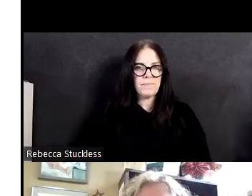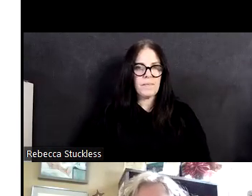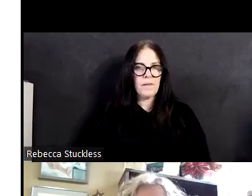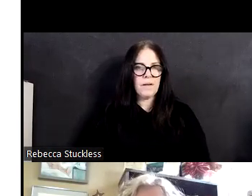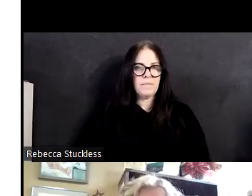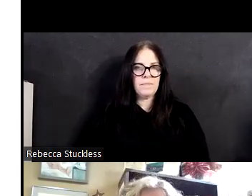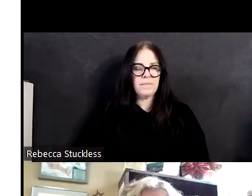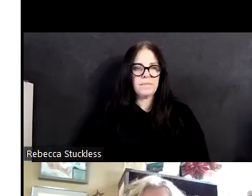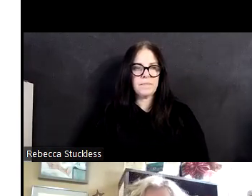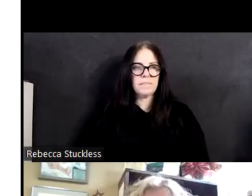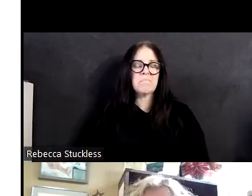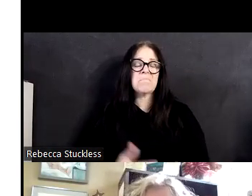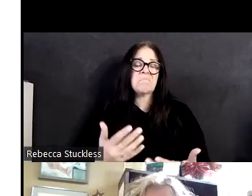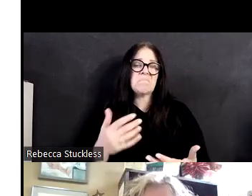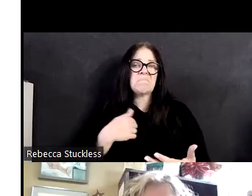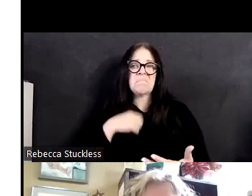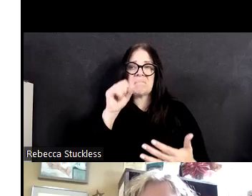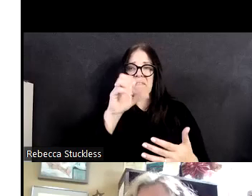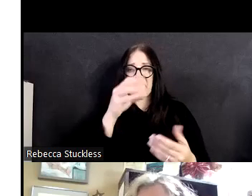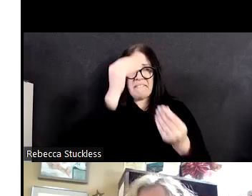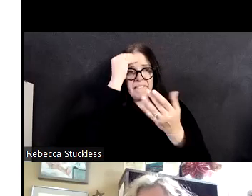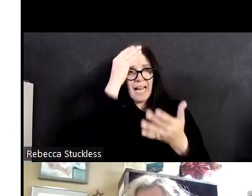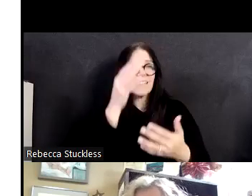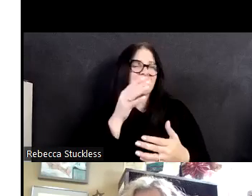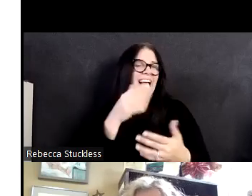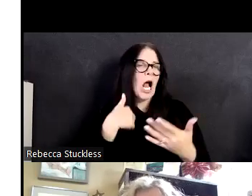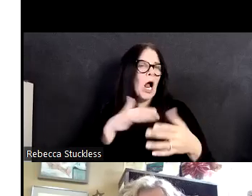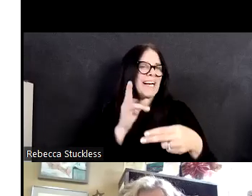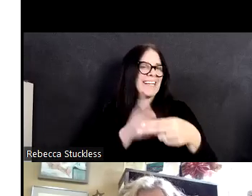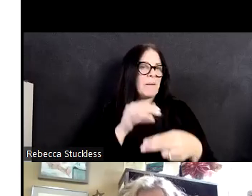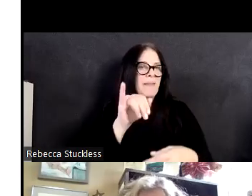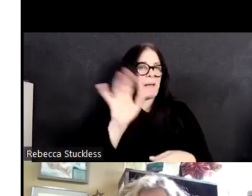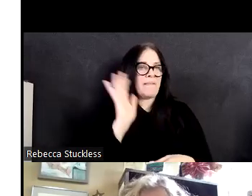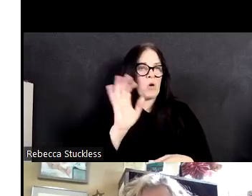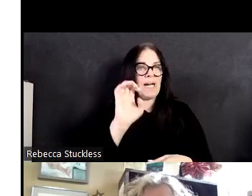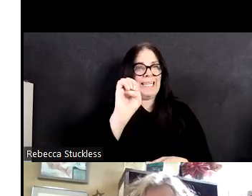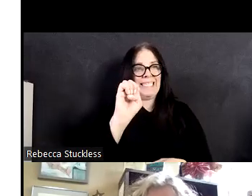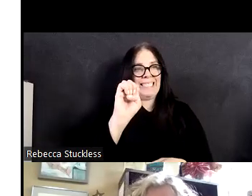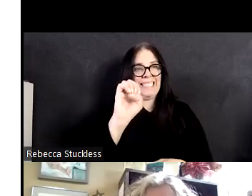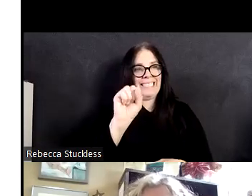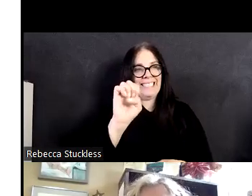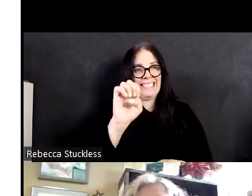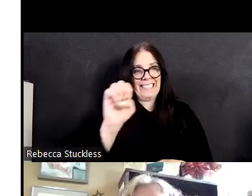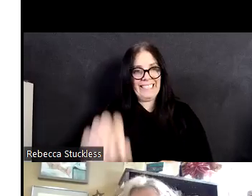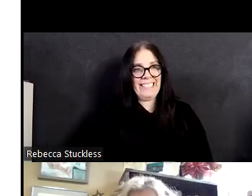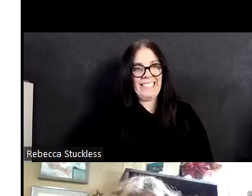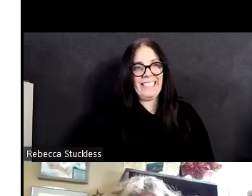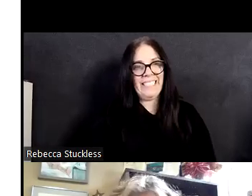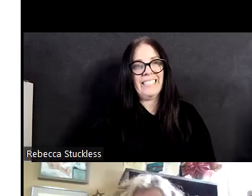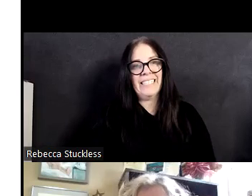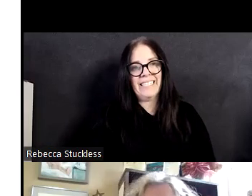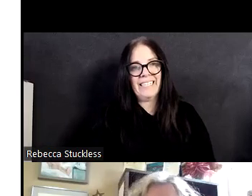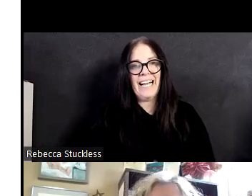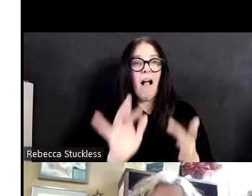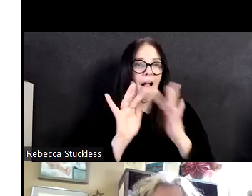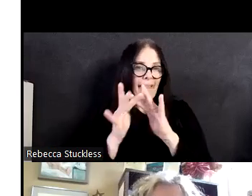So just a couple of quick facts. As I already mentioned, the original name was EC, Essential Skills for Employment and Education, and it is fully online, and it is